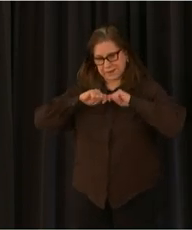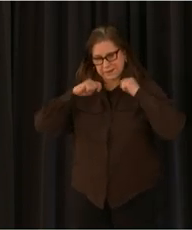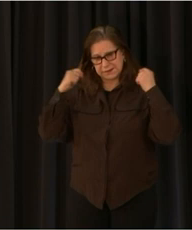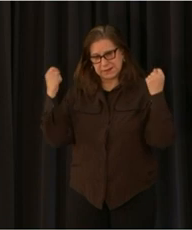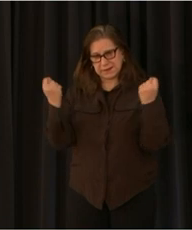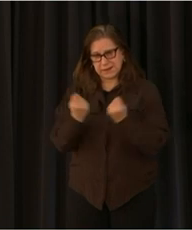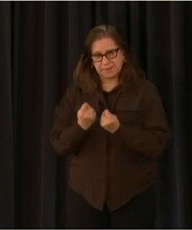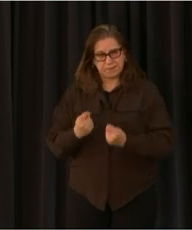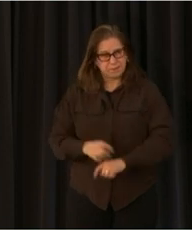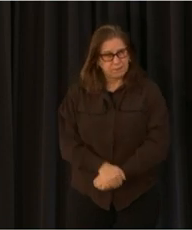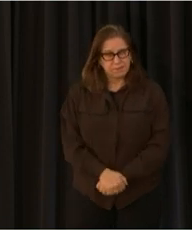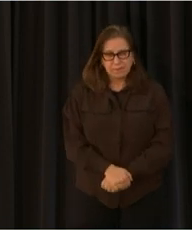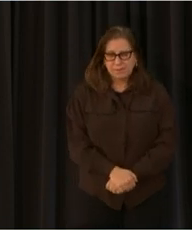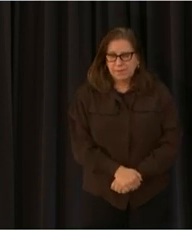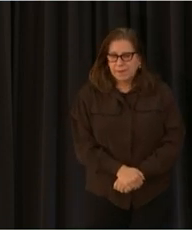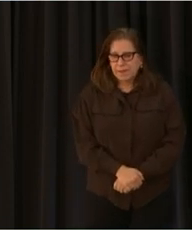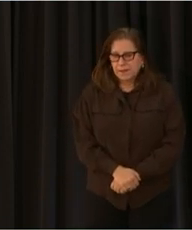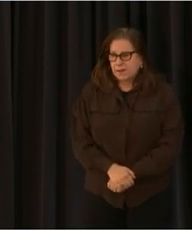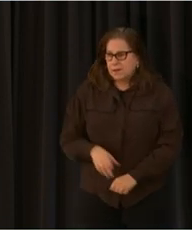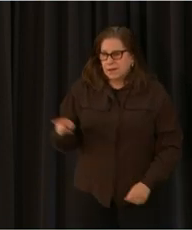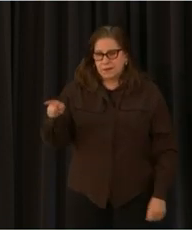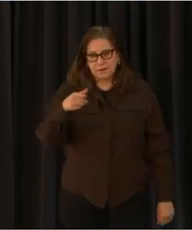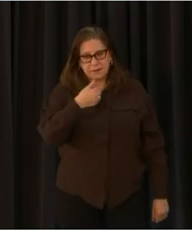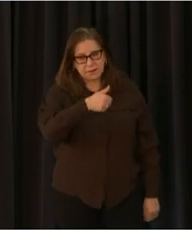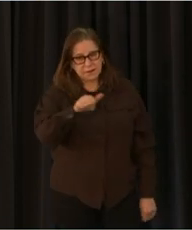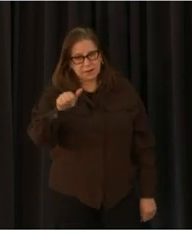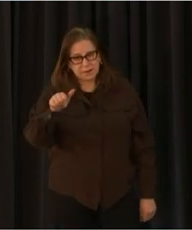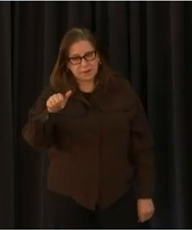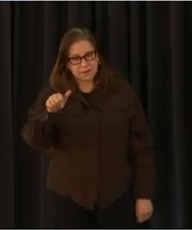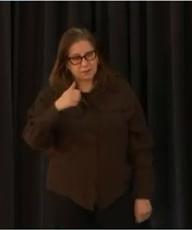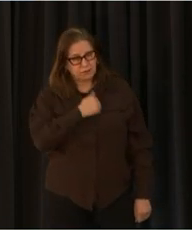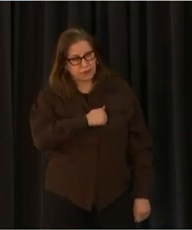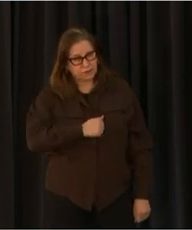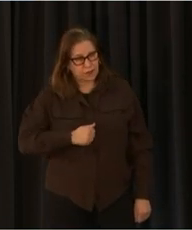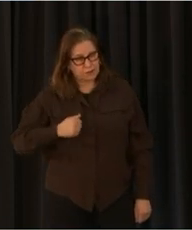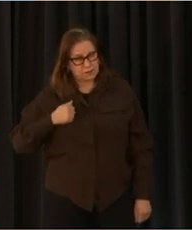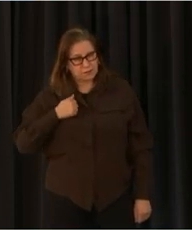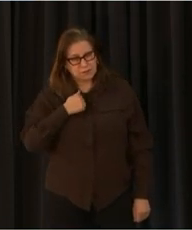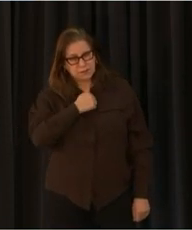Any regrets, things you might have done differently, you think?